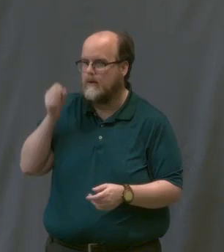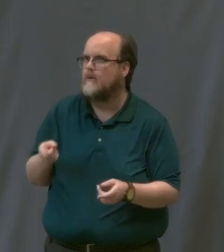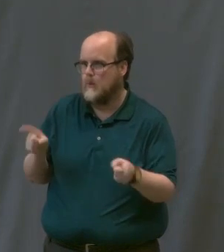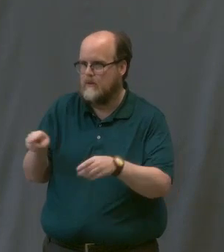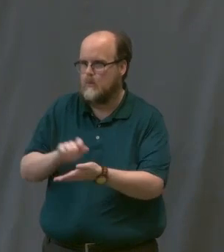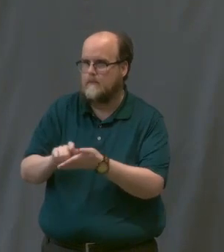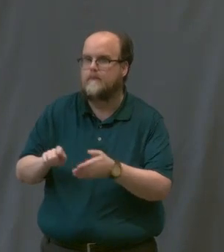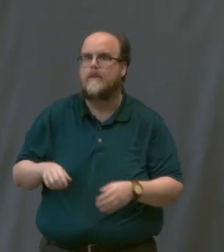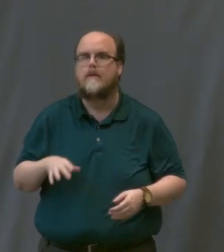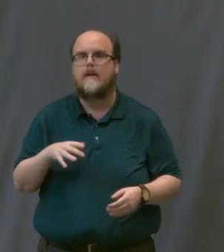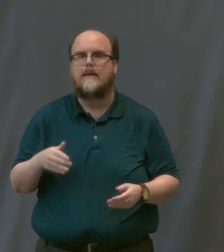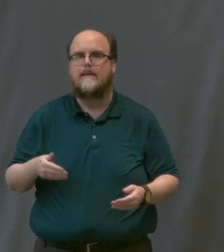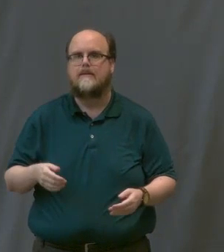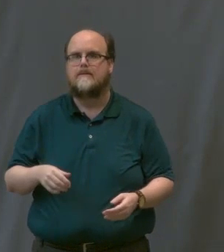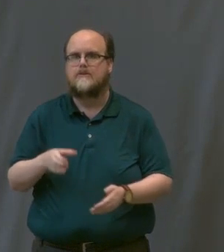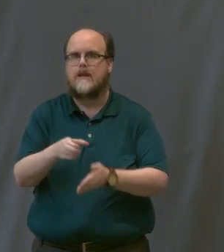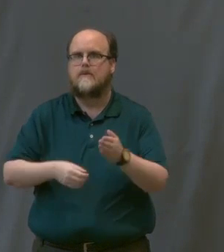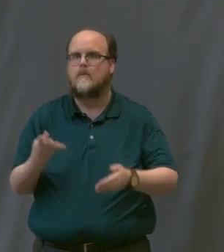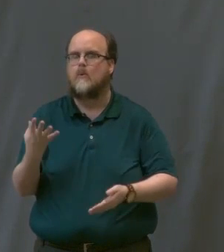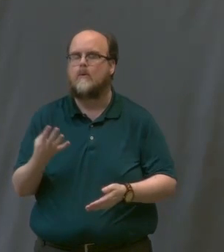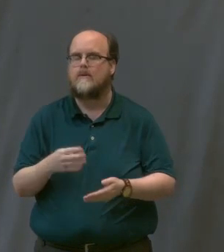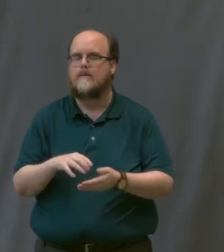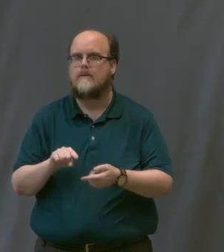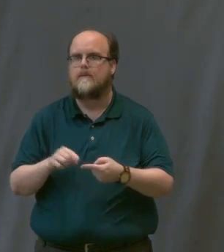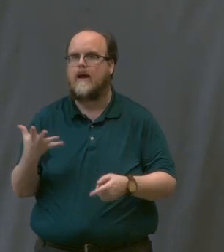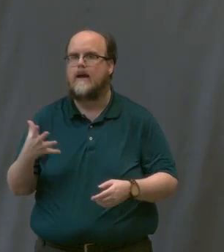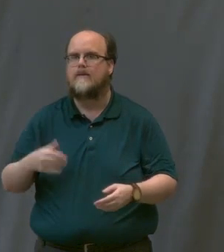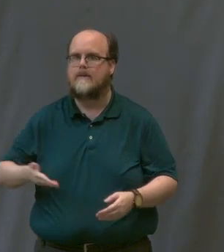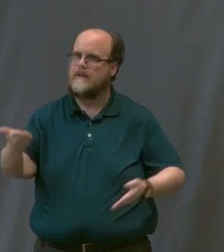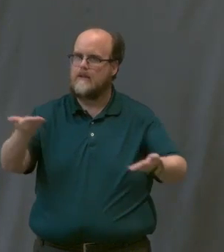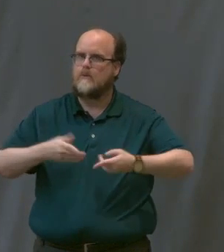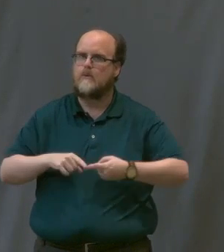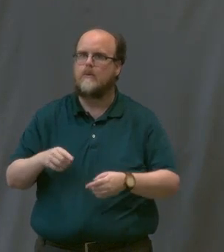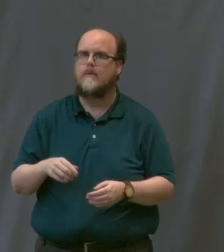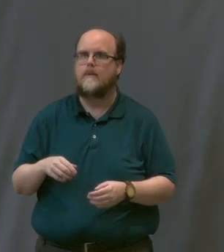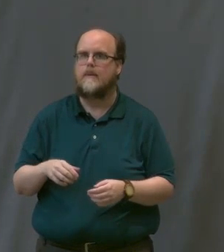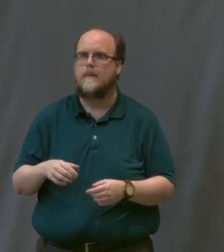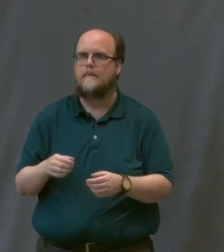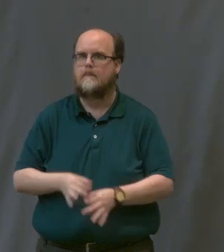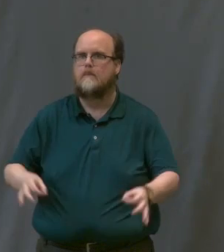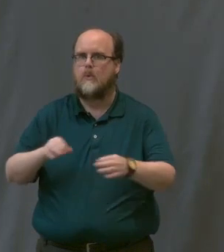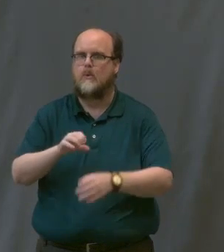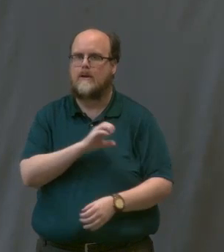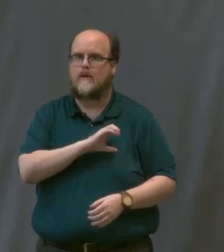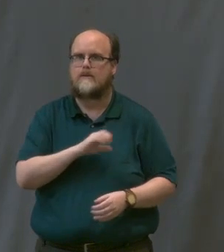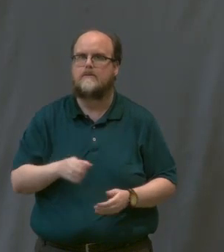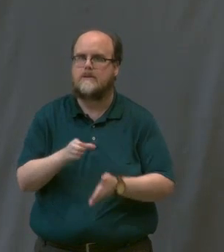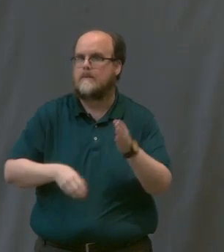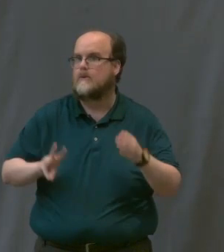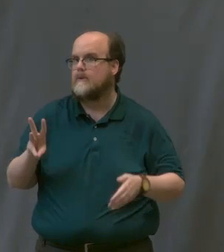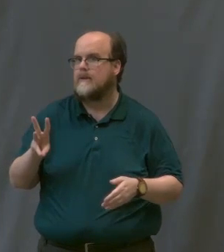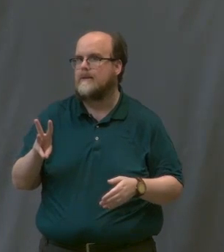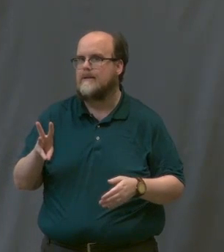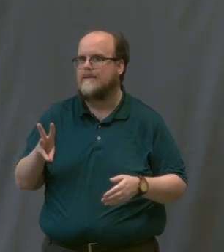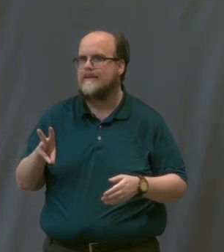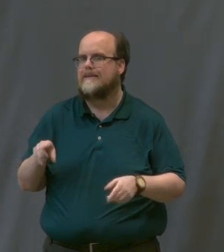to the main characters, which chapter 4 is God. Chapter 5 is the Lamb of God. Chapter 6, in this court case